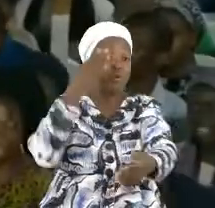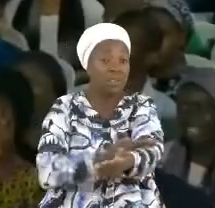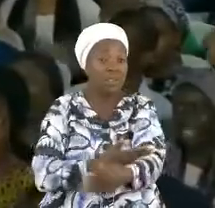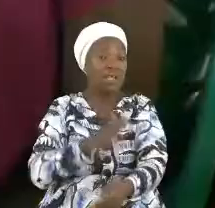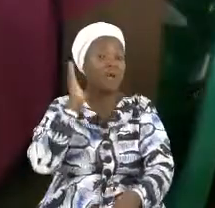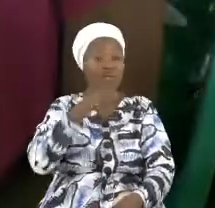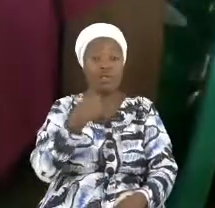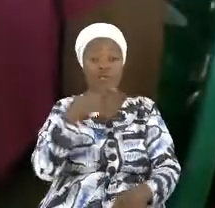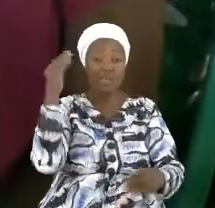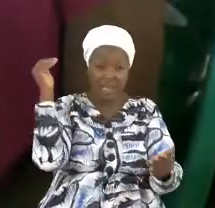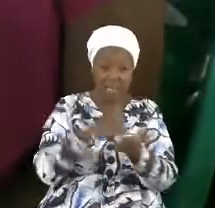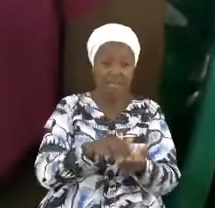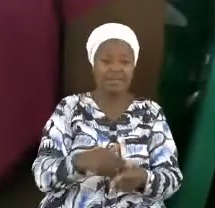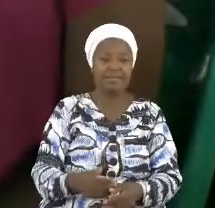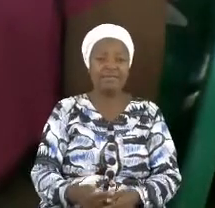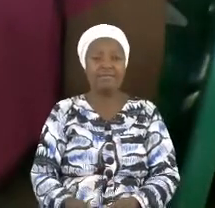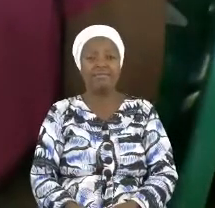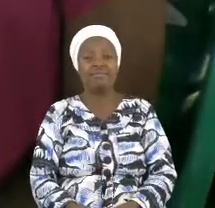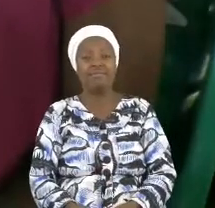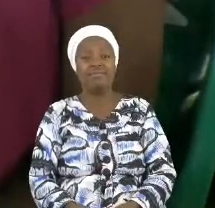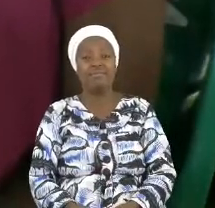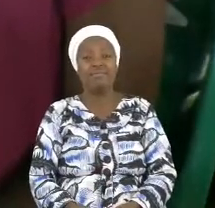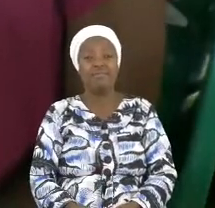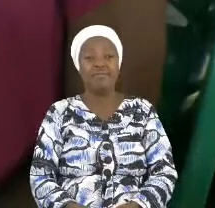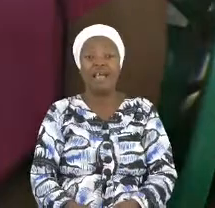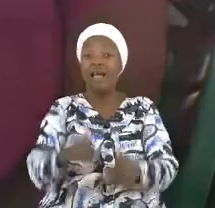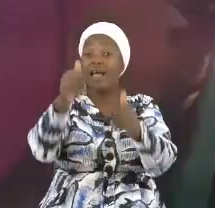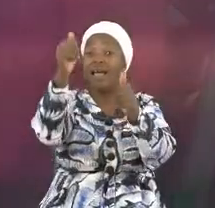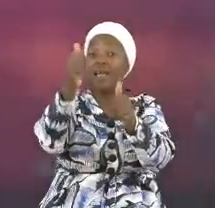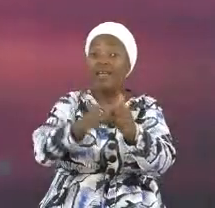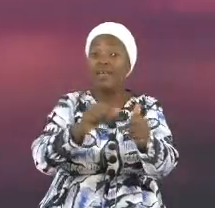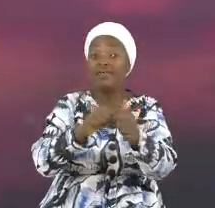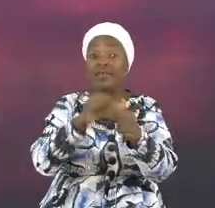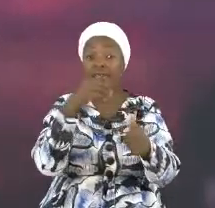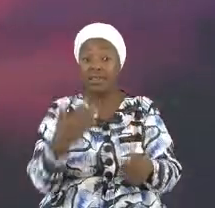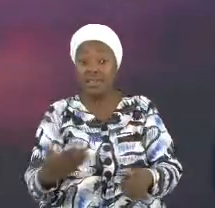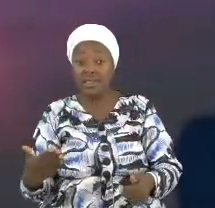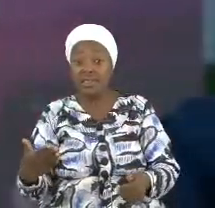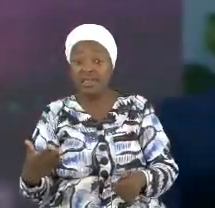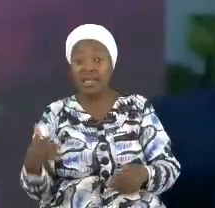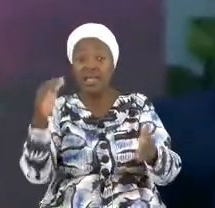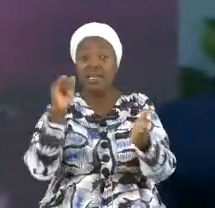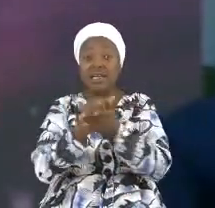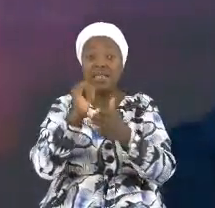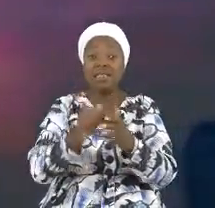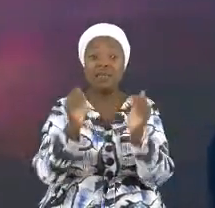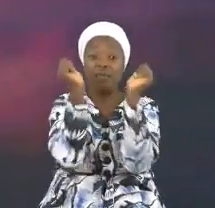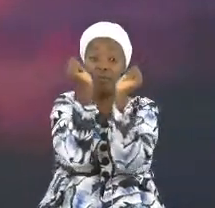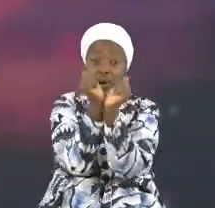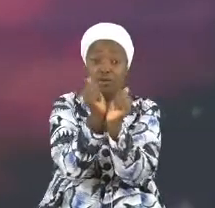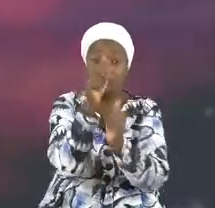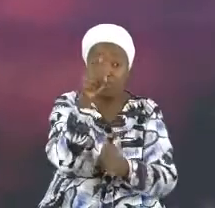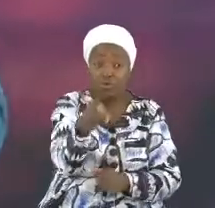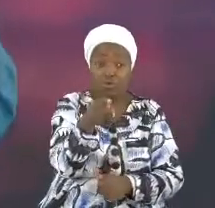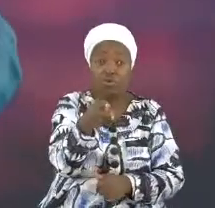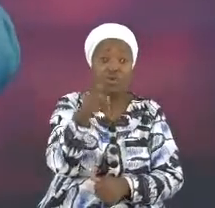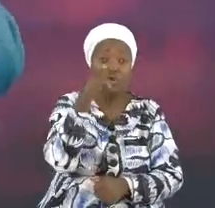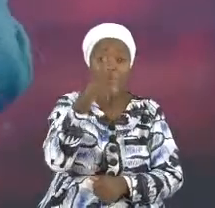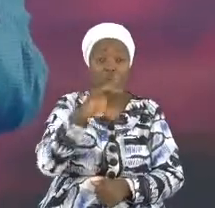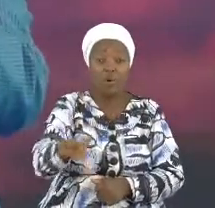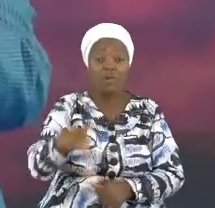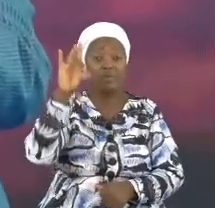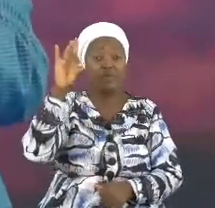again. Every sin that has bound you, you will discover that